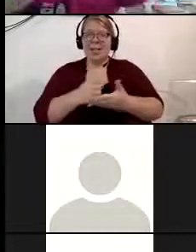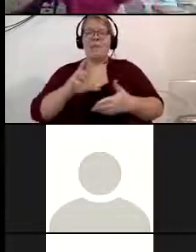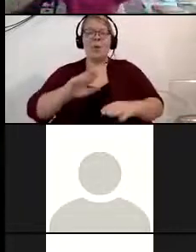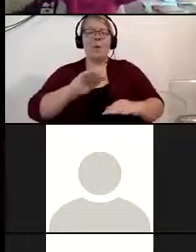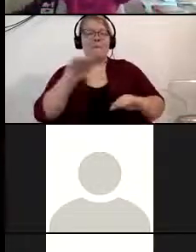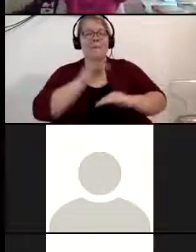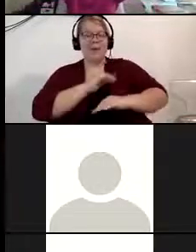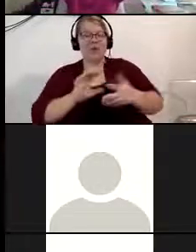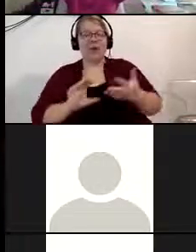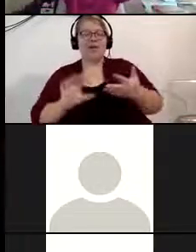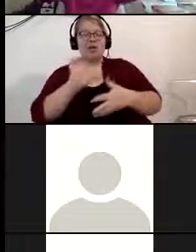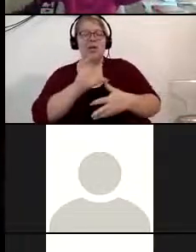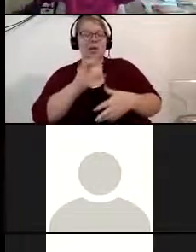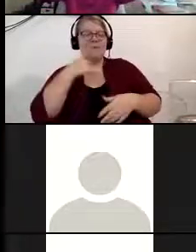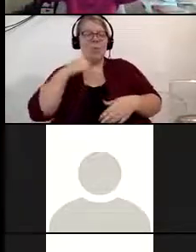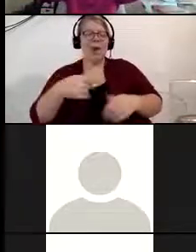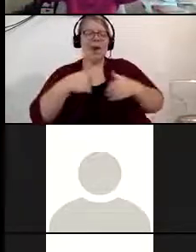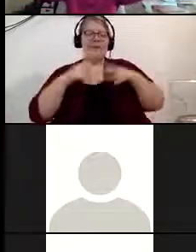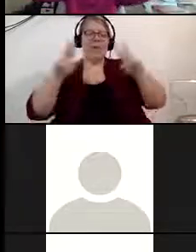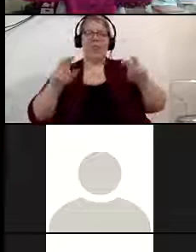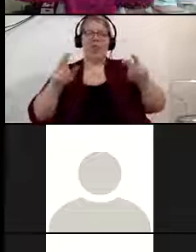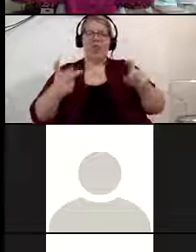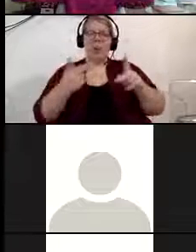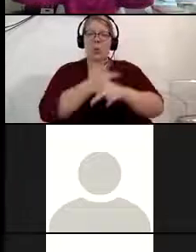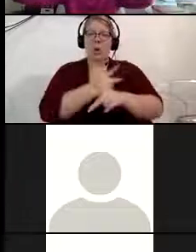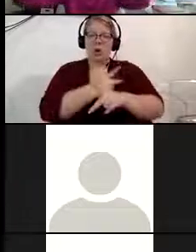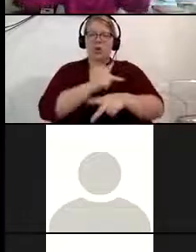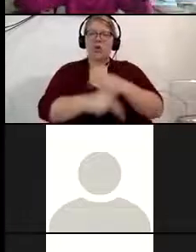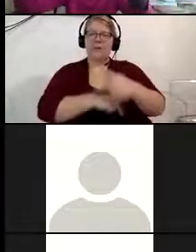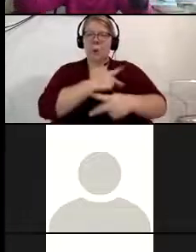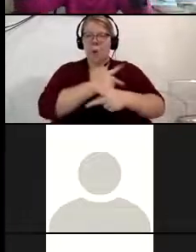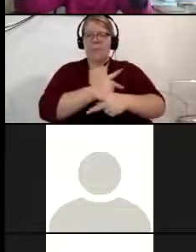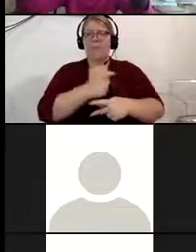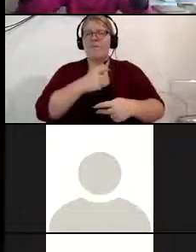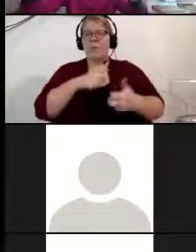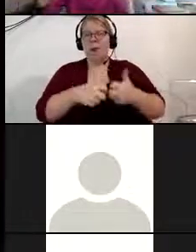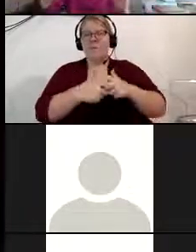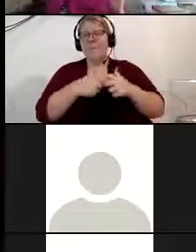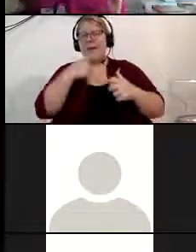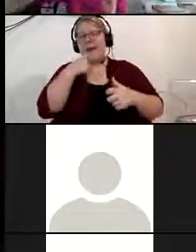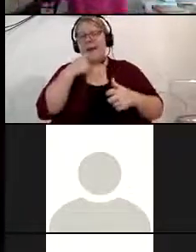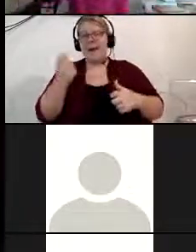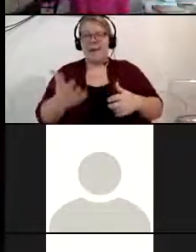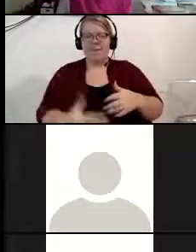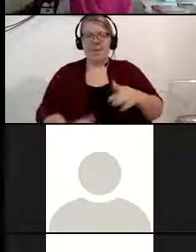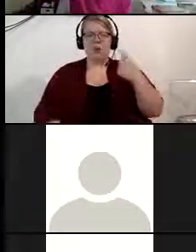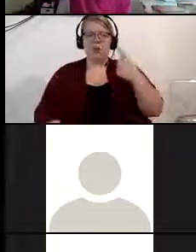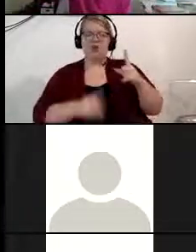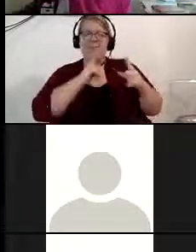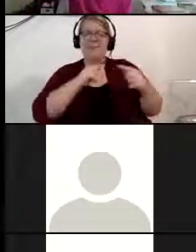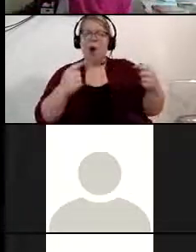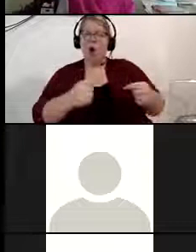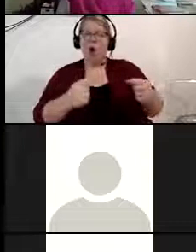for having the worst forms of problematic gambling. So a lot of what we've done around harm has been looking